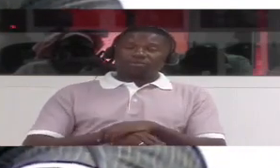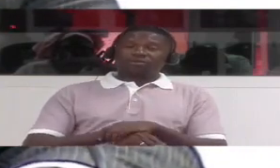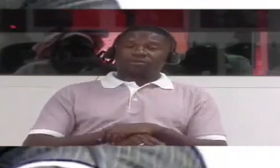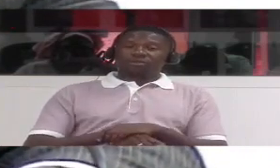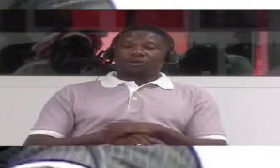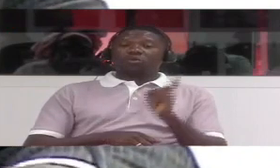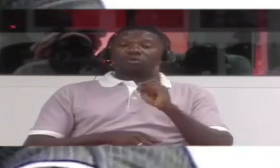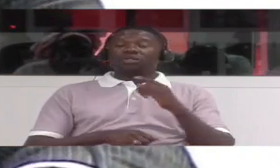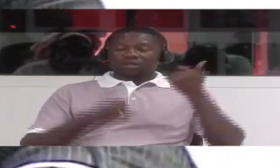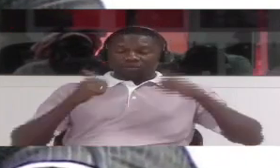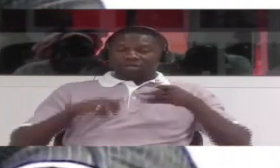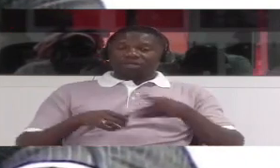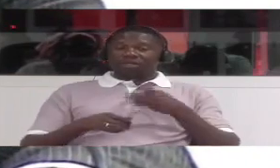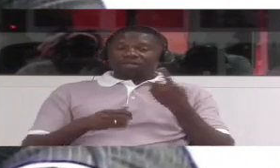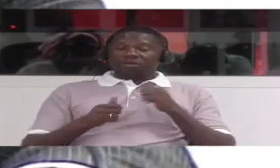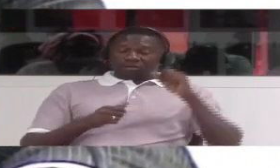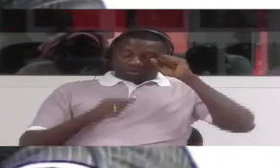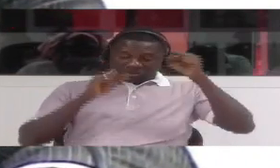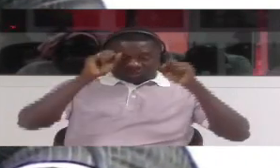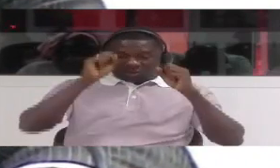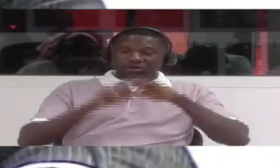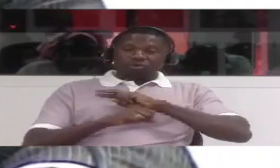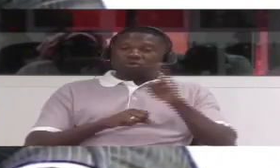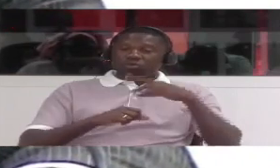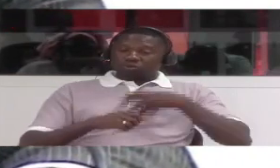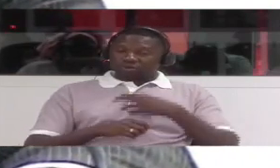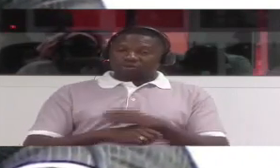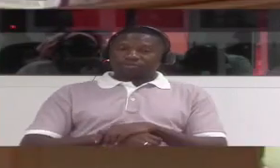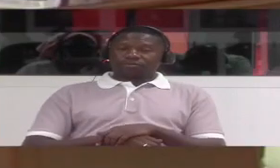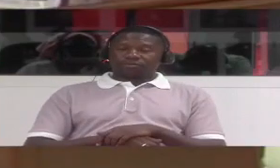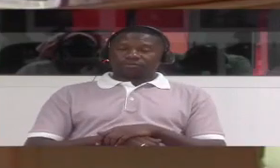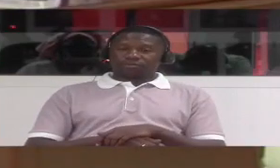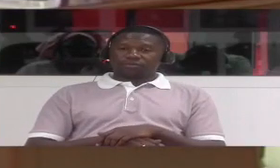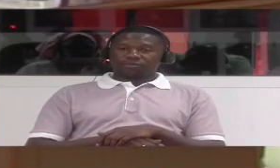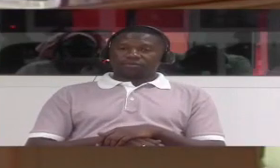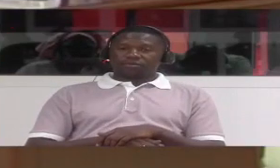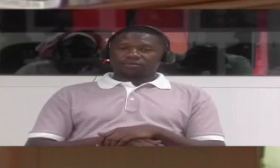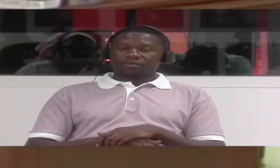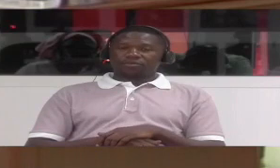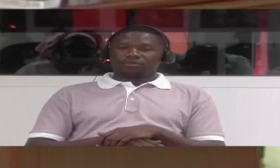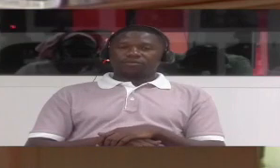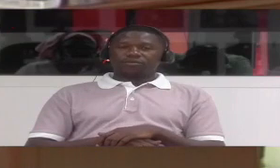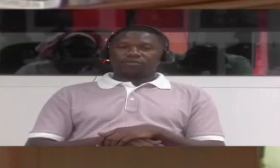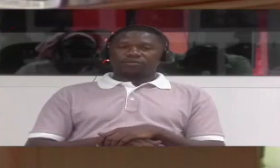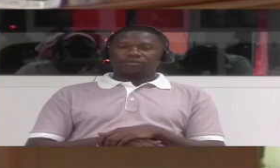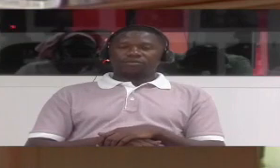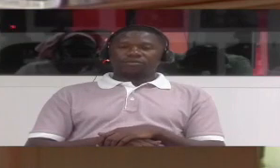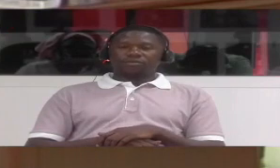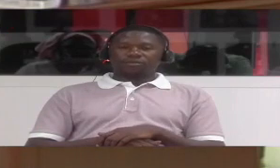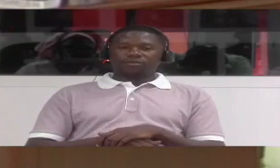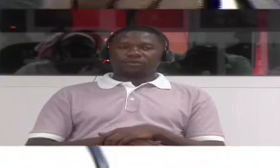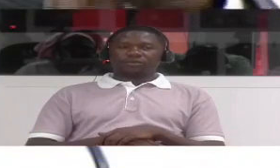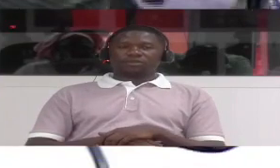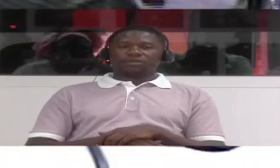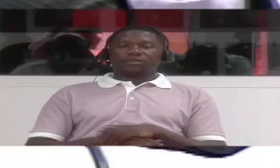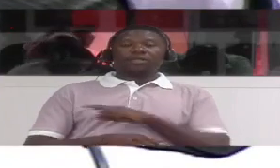gi bëggut mu feñ fi. It's happening here and government don't want it, that information to be revealed. Ñom dañ ko bind fa lañ nit ñangi fi